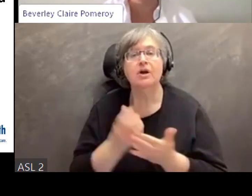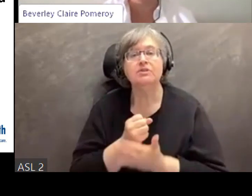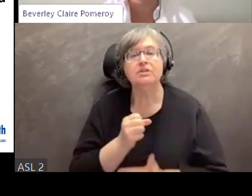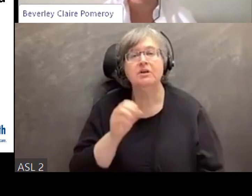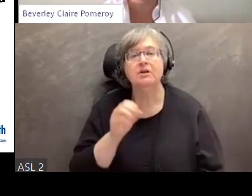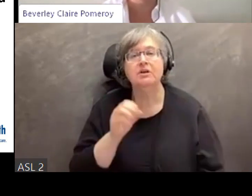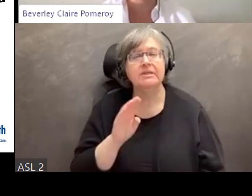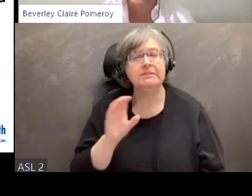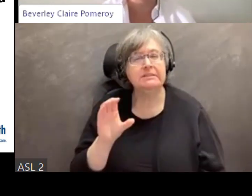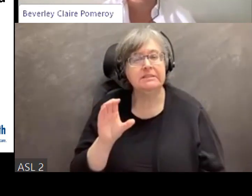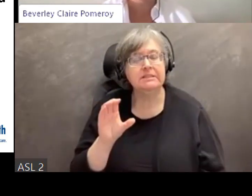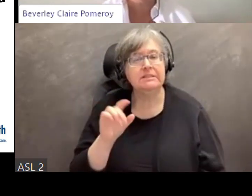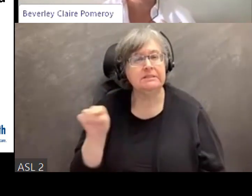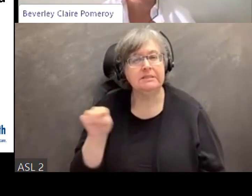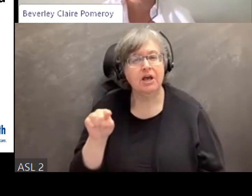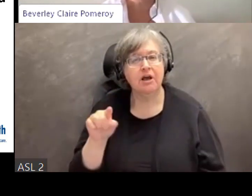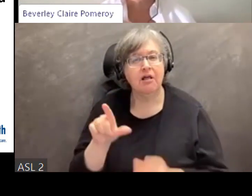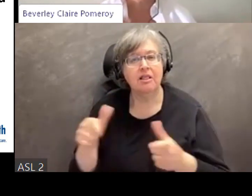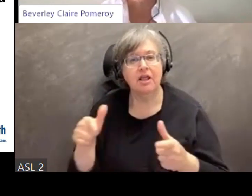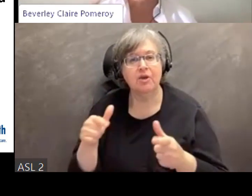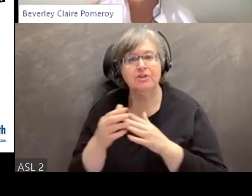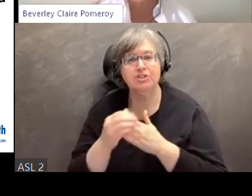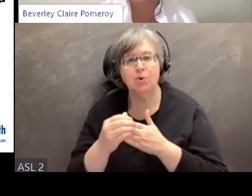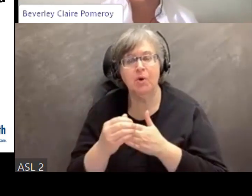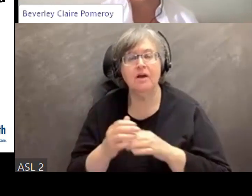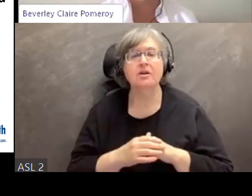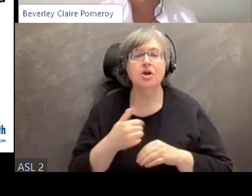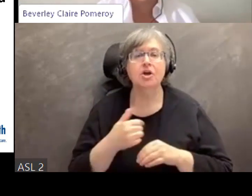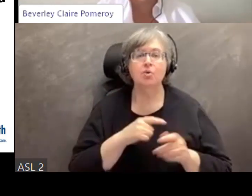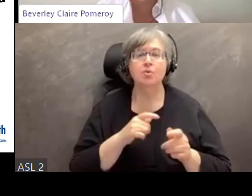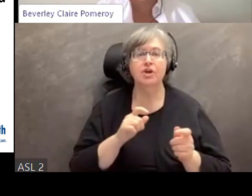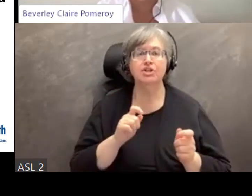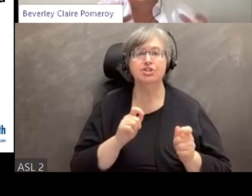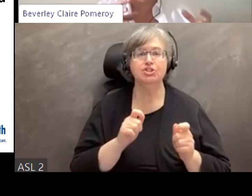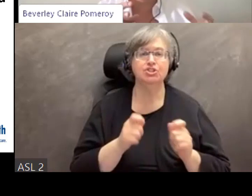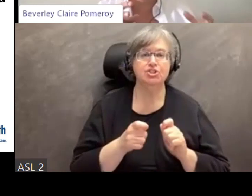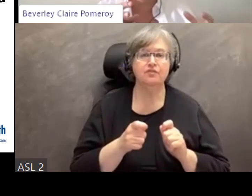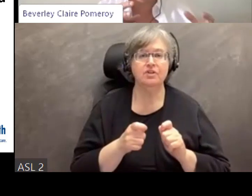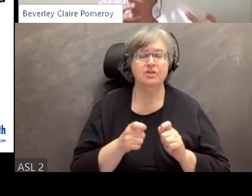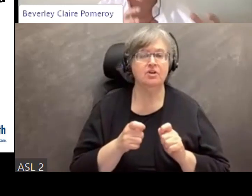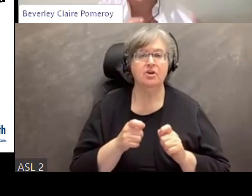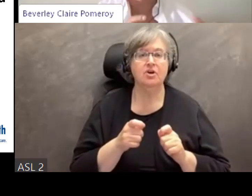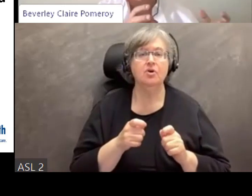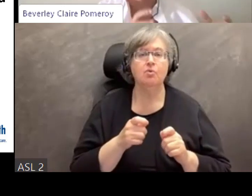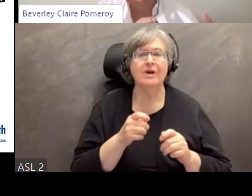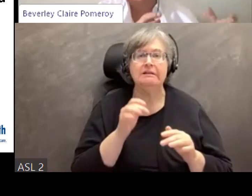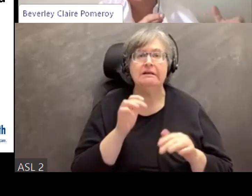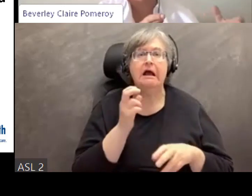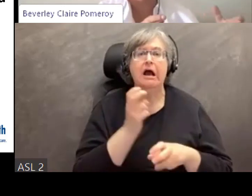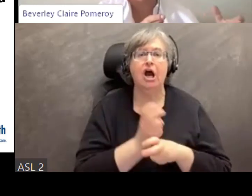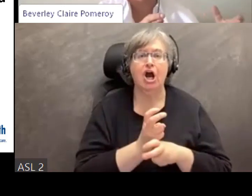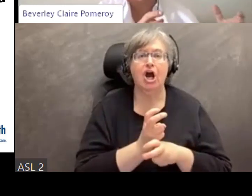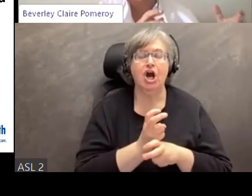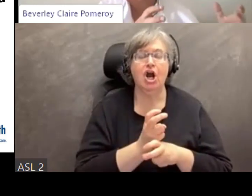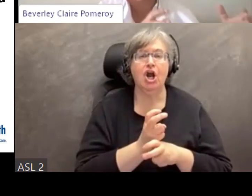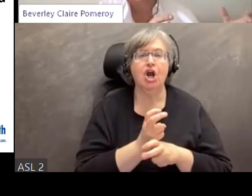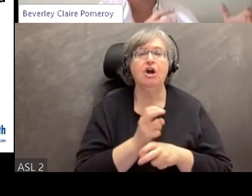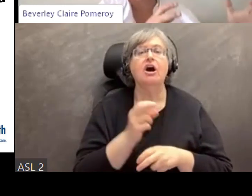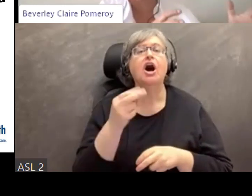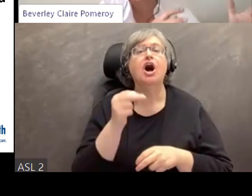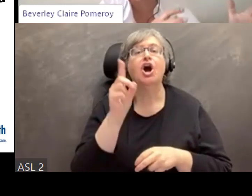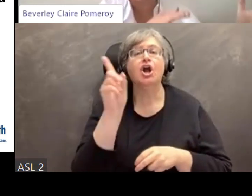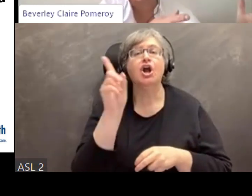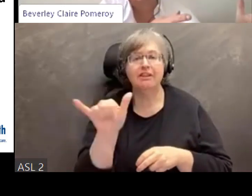being the BC CDC language guide. As an example, we shifted hardly reached populations versus